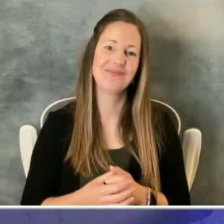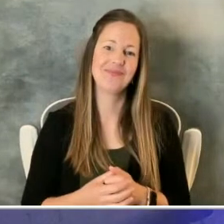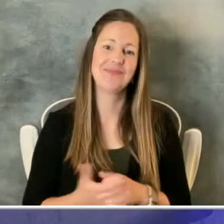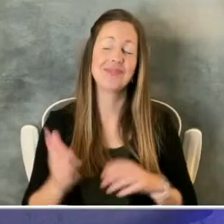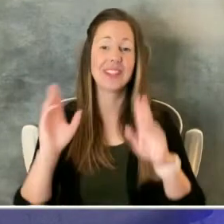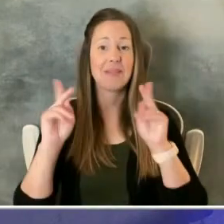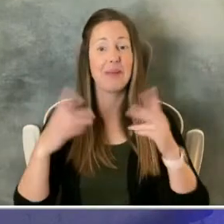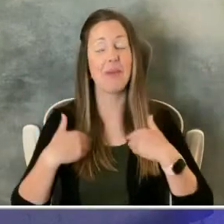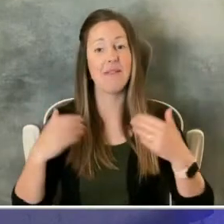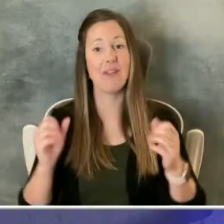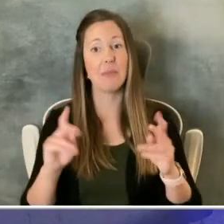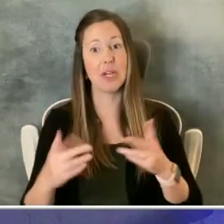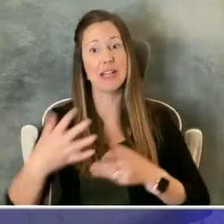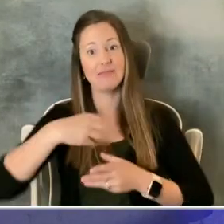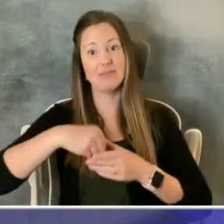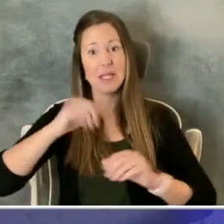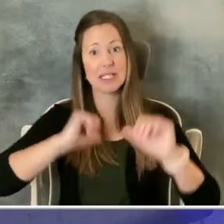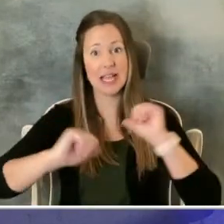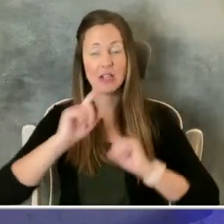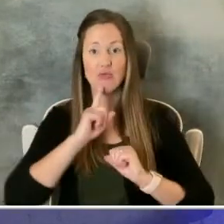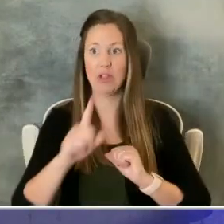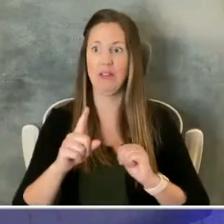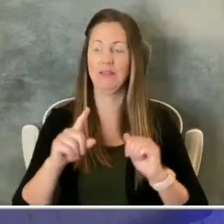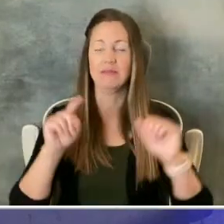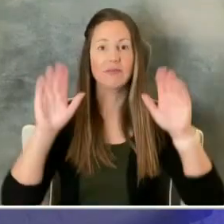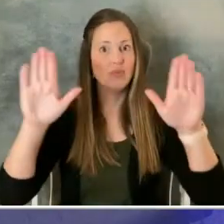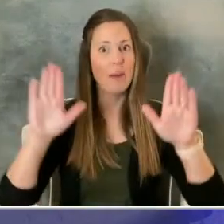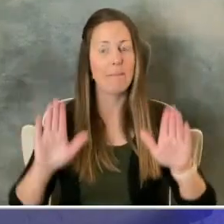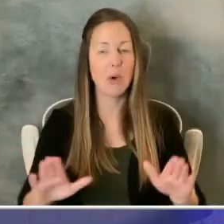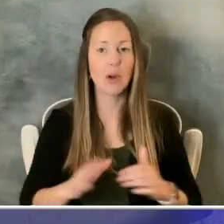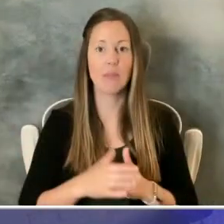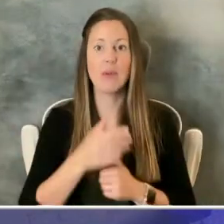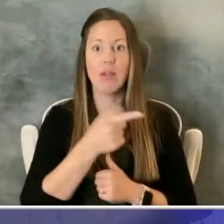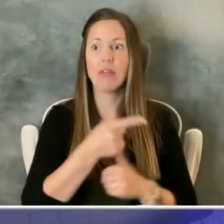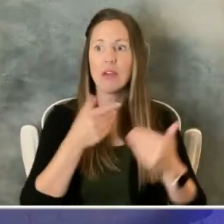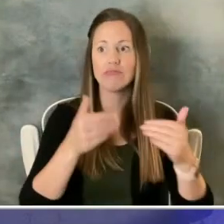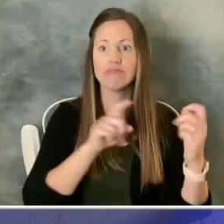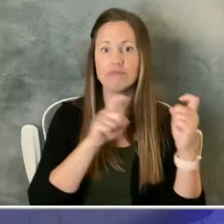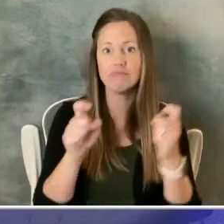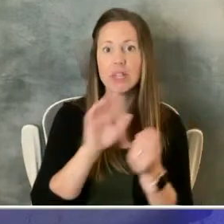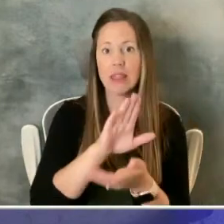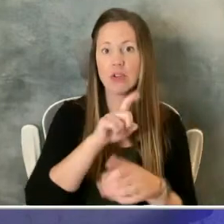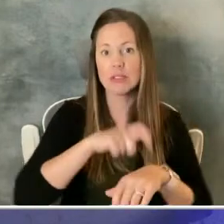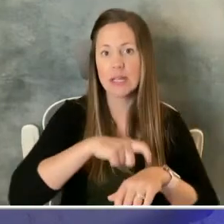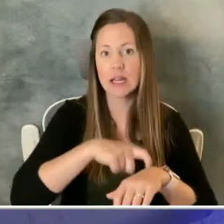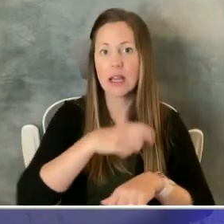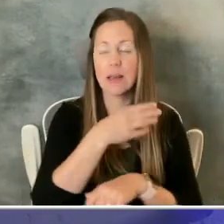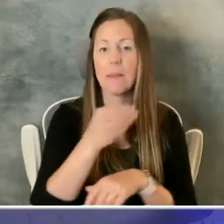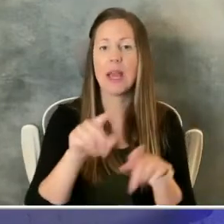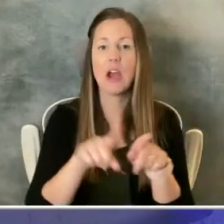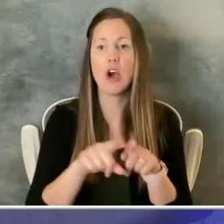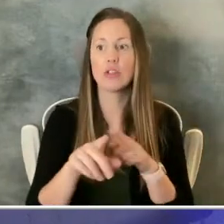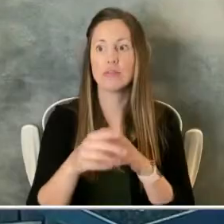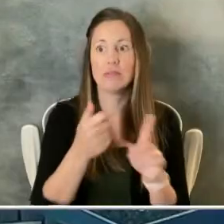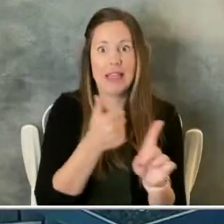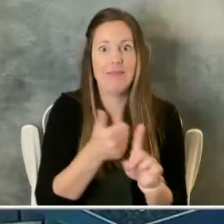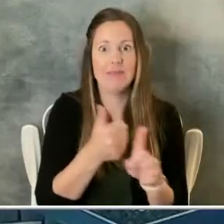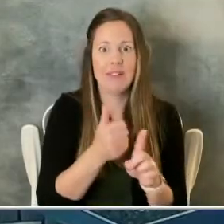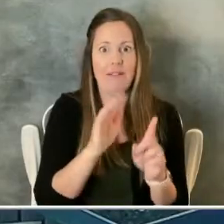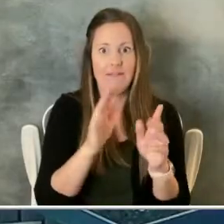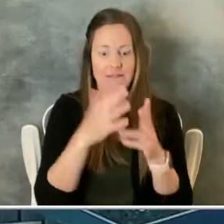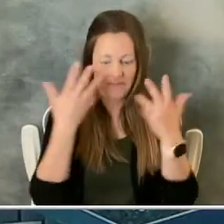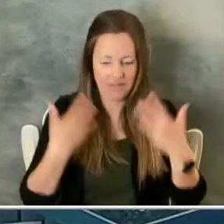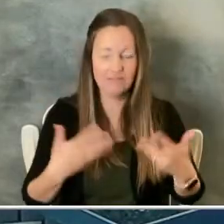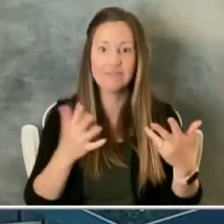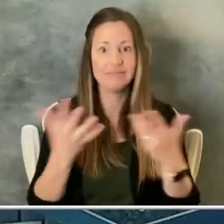It's so remarkable that they're making that donation of their time and contributing themselves into that, because that's how we